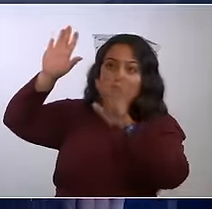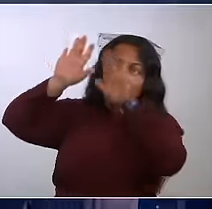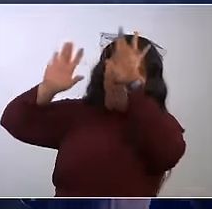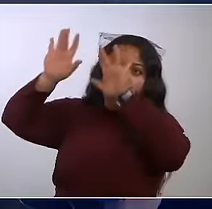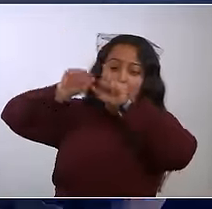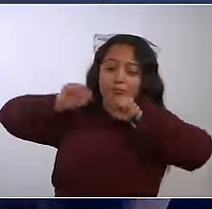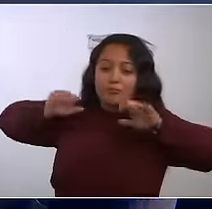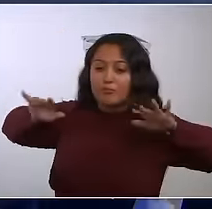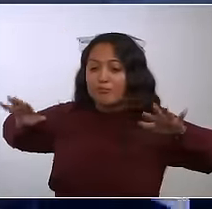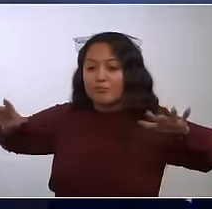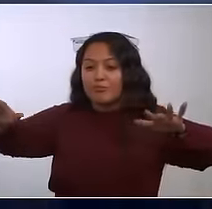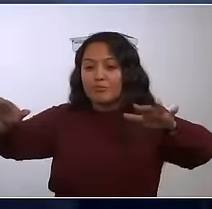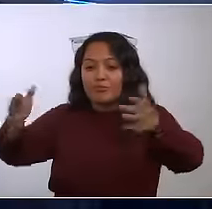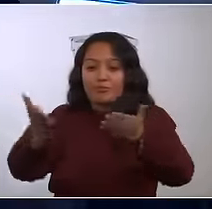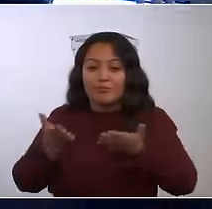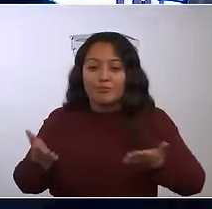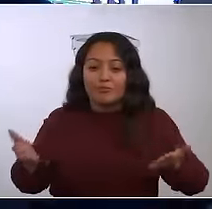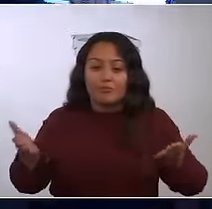fall here.